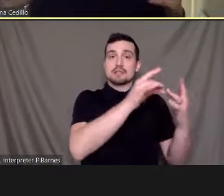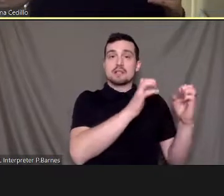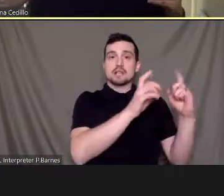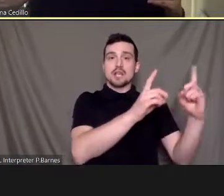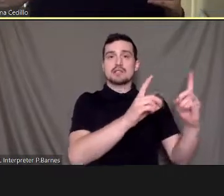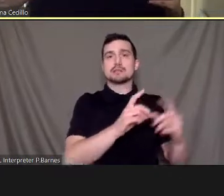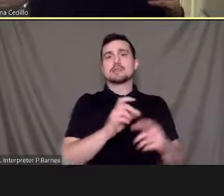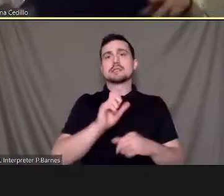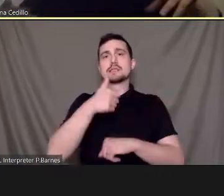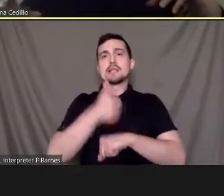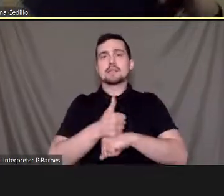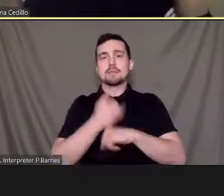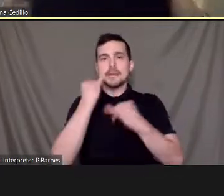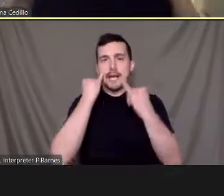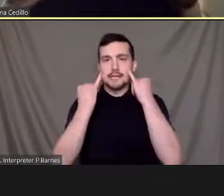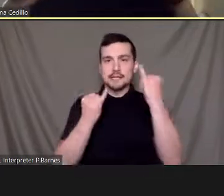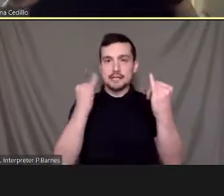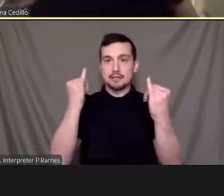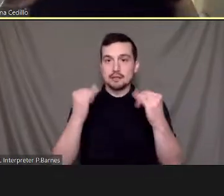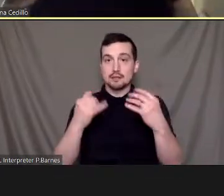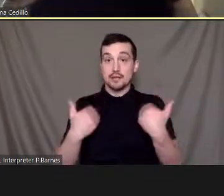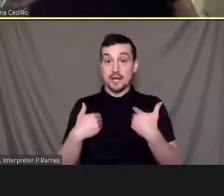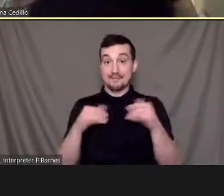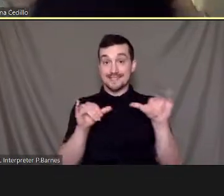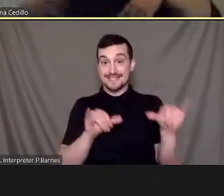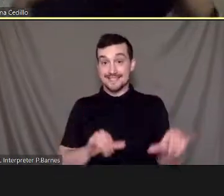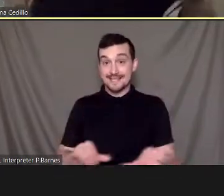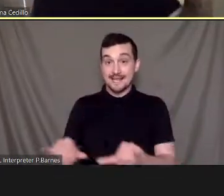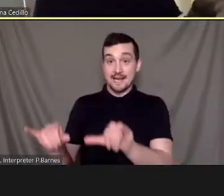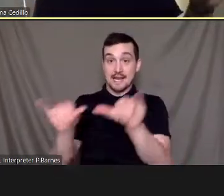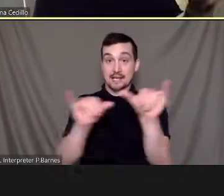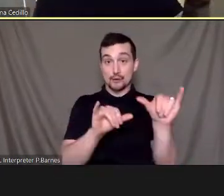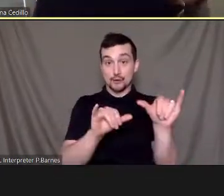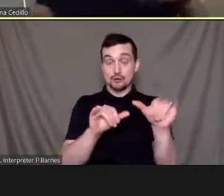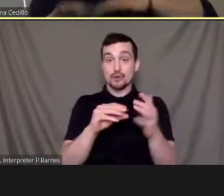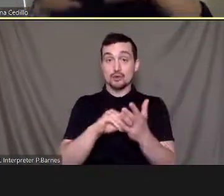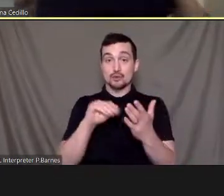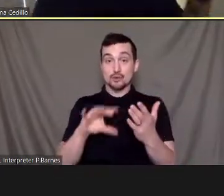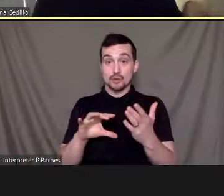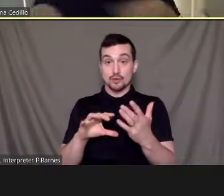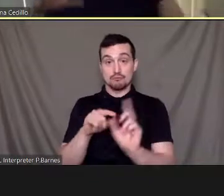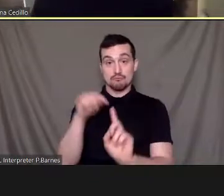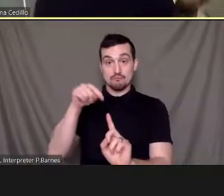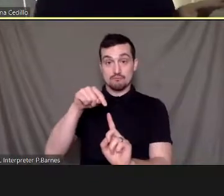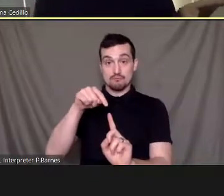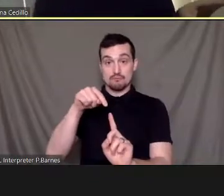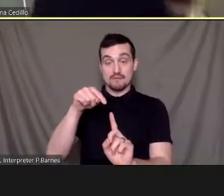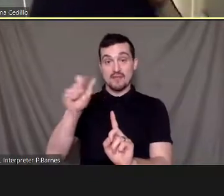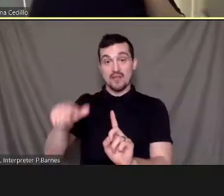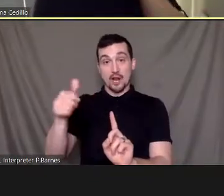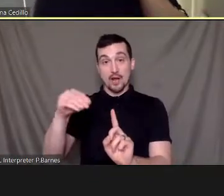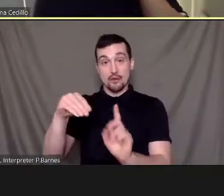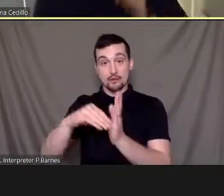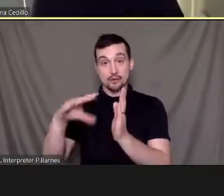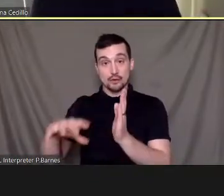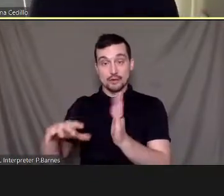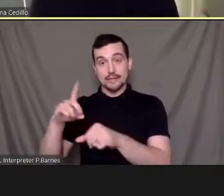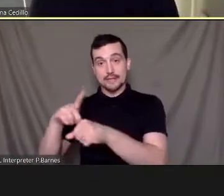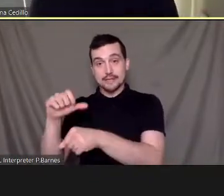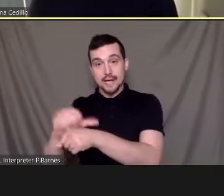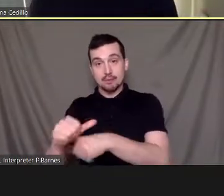idea of there being a standard student, and then everybody else is just kind of an anomaly.